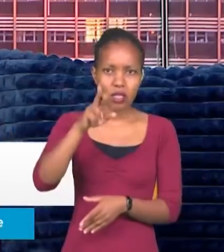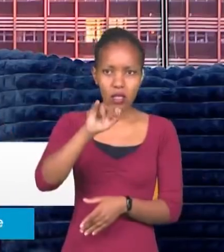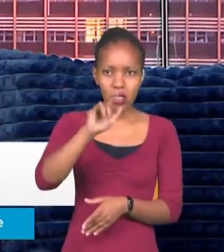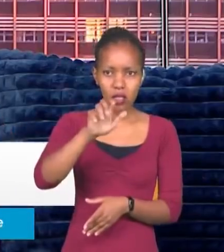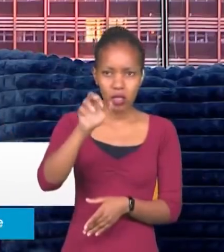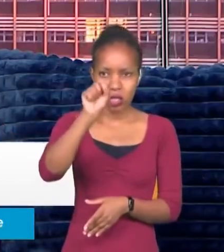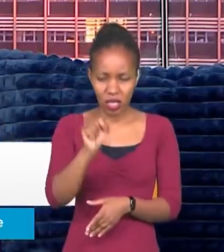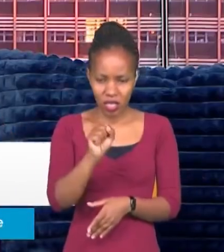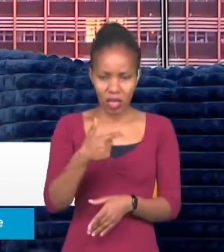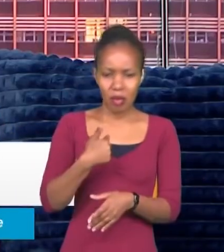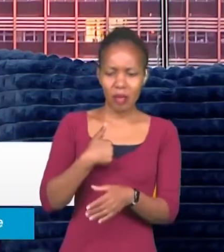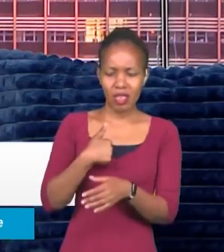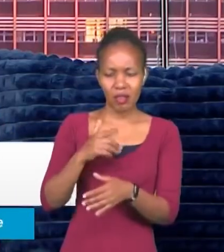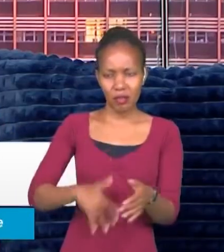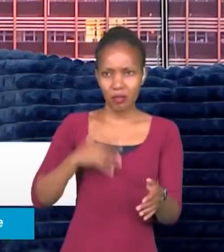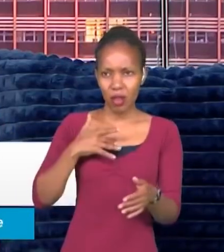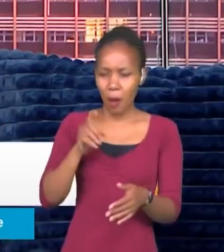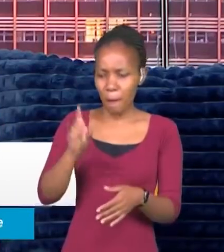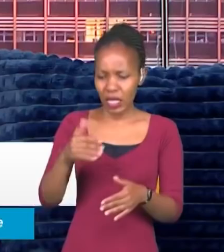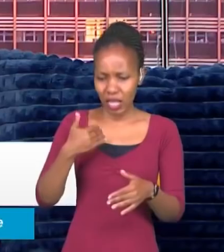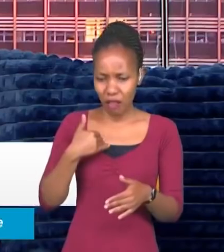feel that everyone needs to have a model.